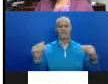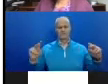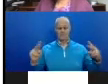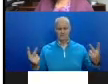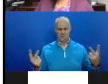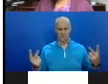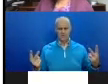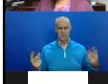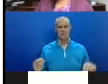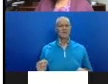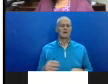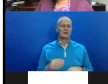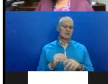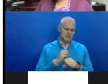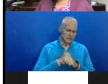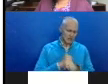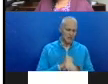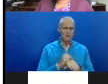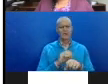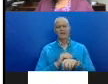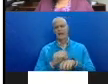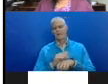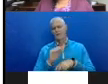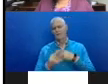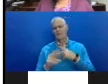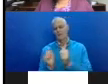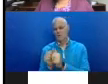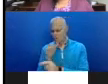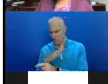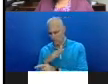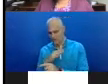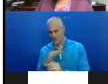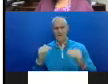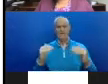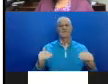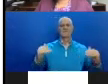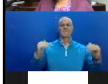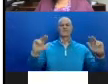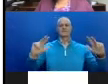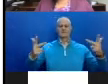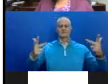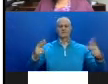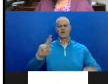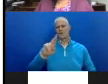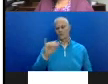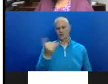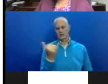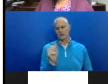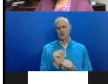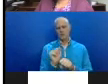maybe shelters or counselors doing that kind of work with the women, and then phase 3 maybe with restorative justice workers